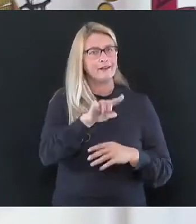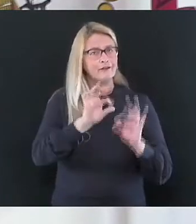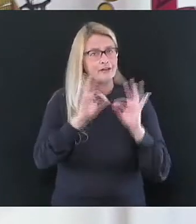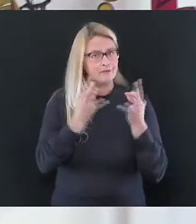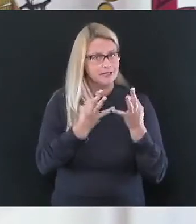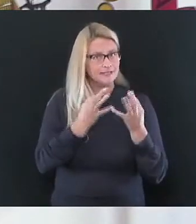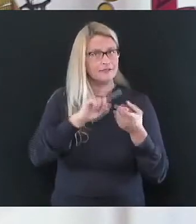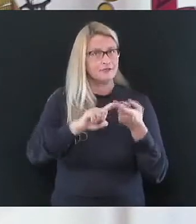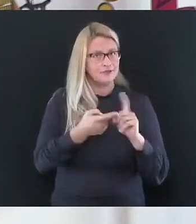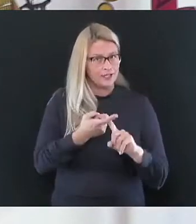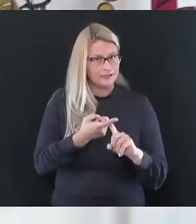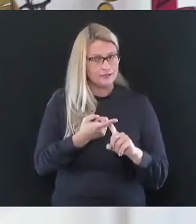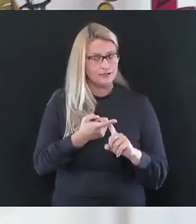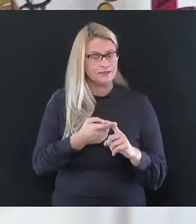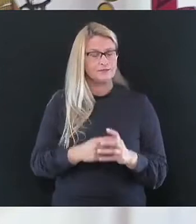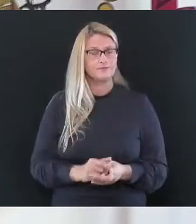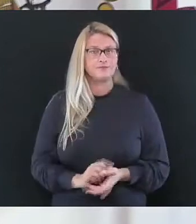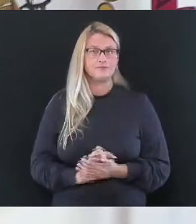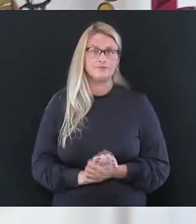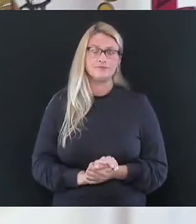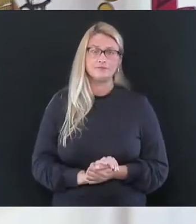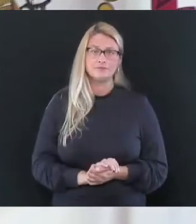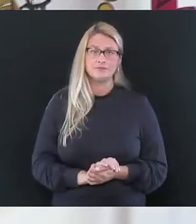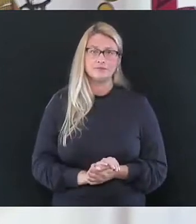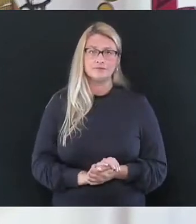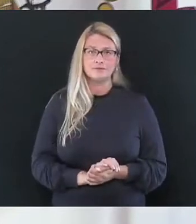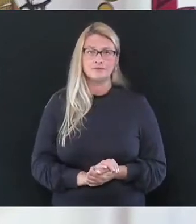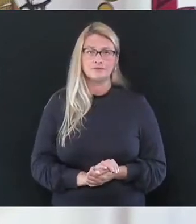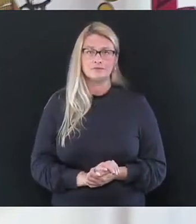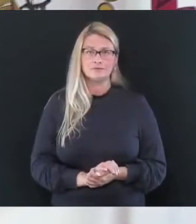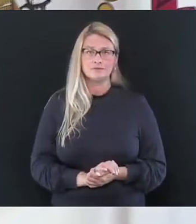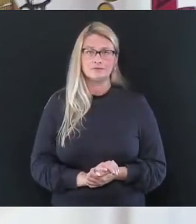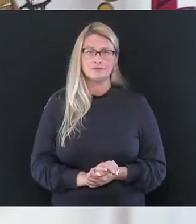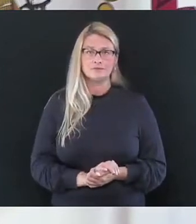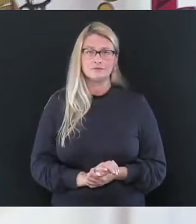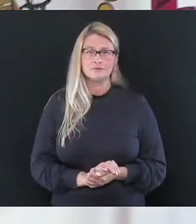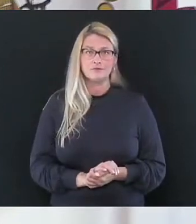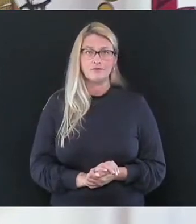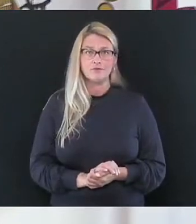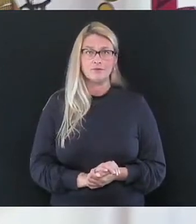We will beat this thing, but